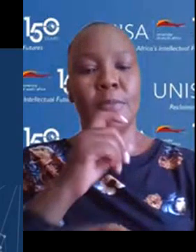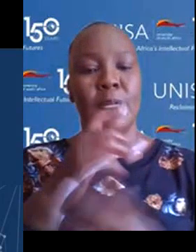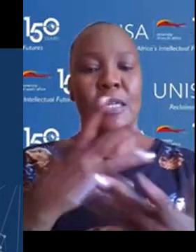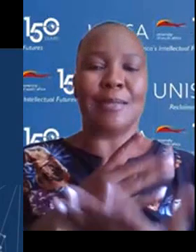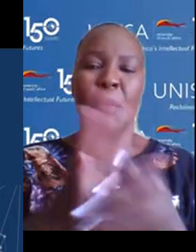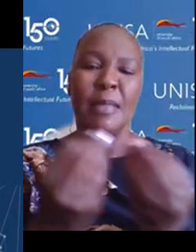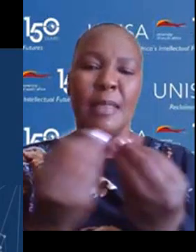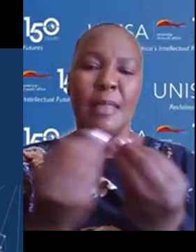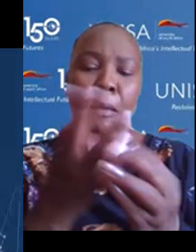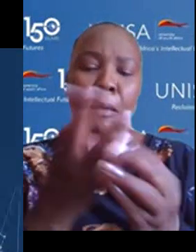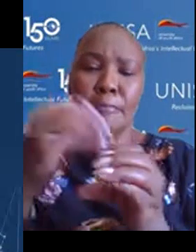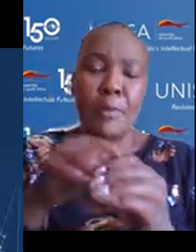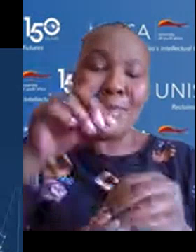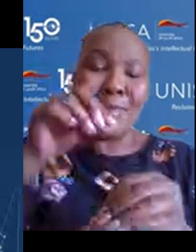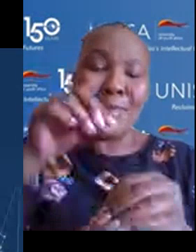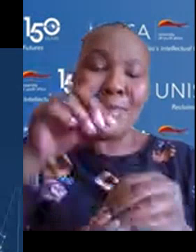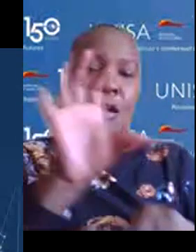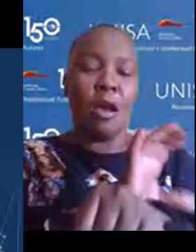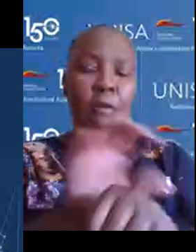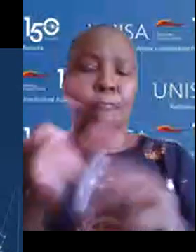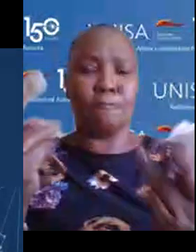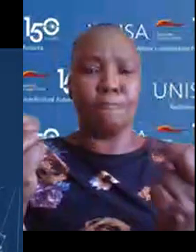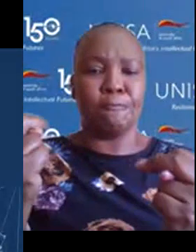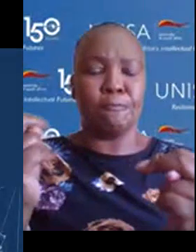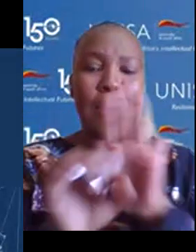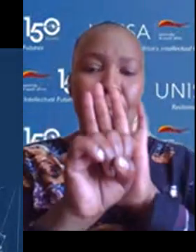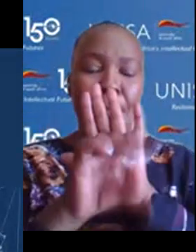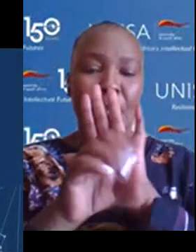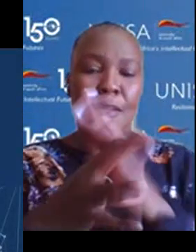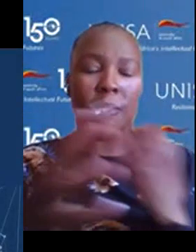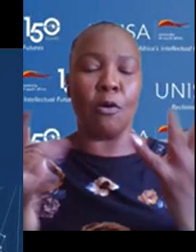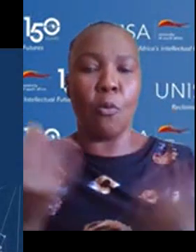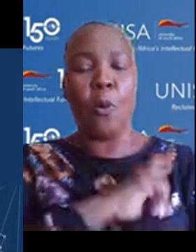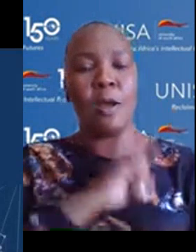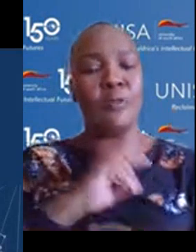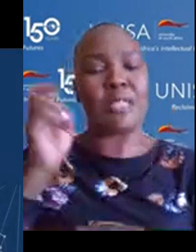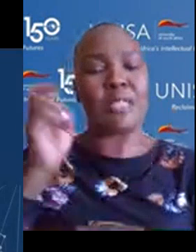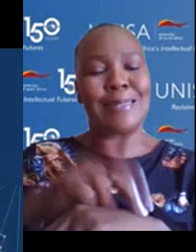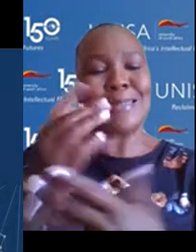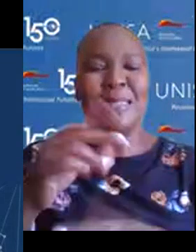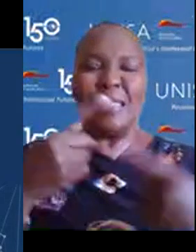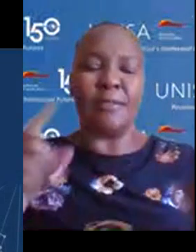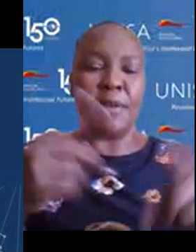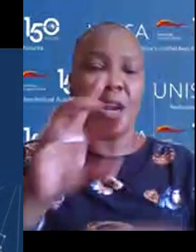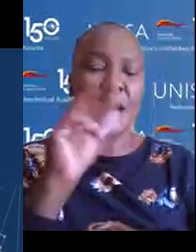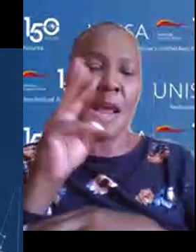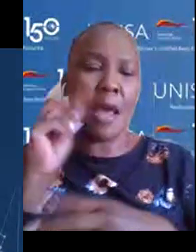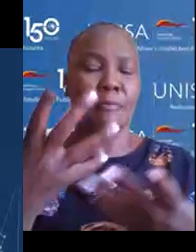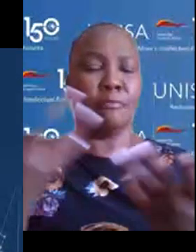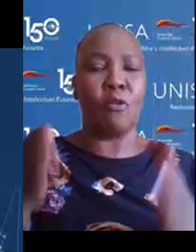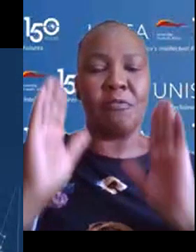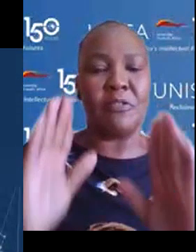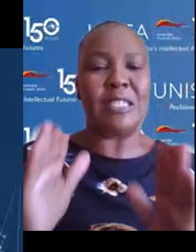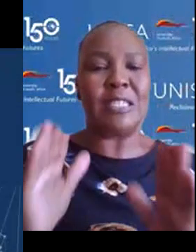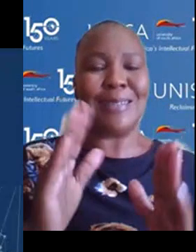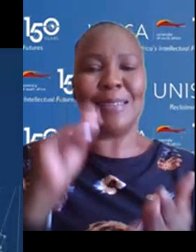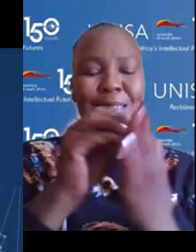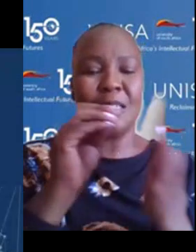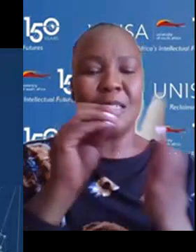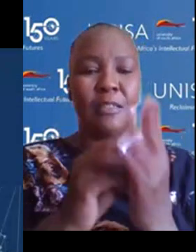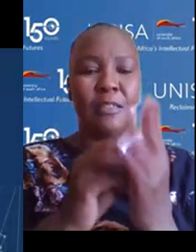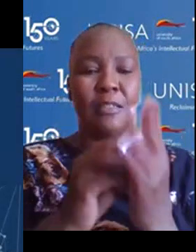your computer if they are new to the market, because they might require a different motherboard or a different RAM or a different physical setup. So that's one catch